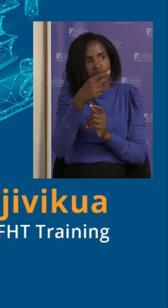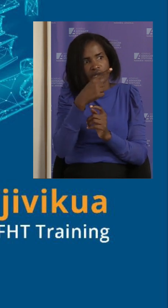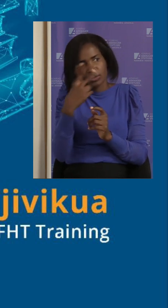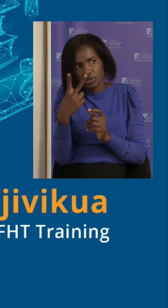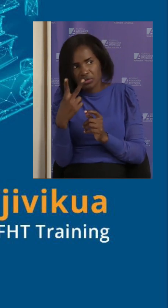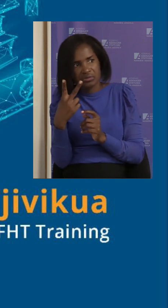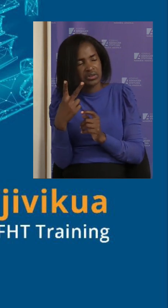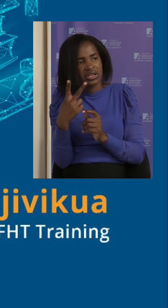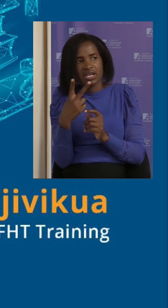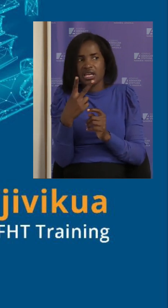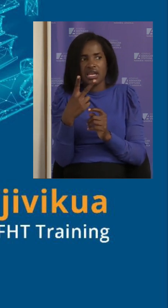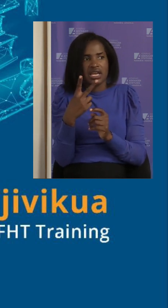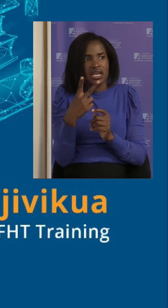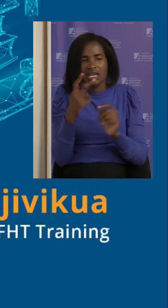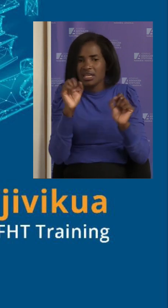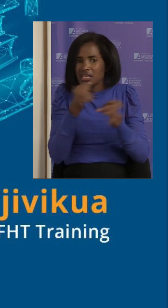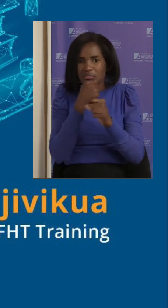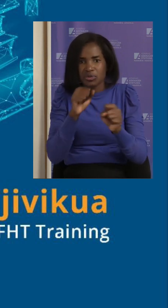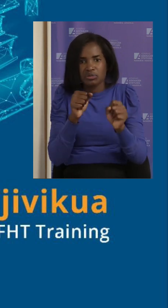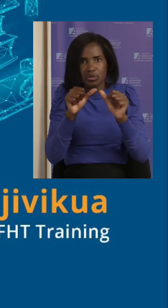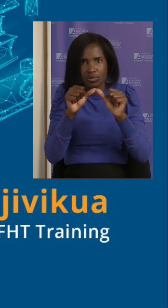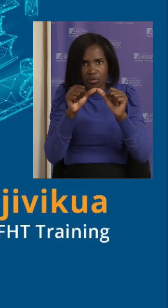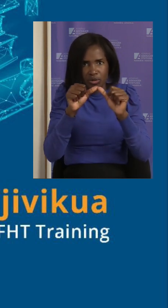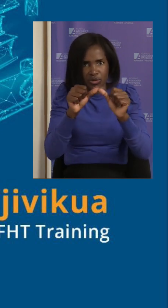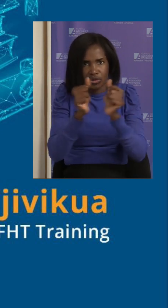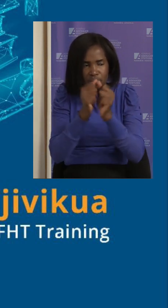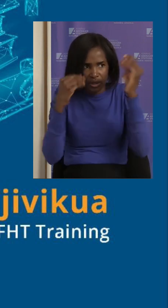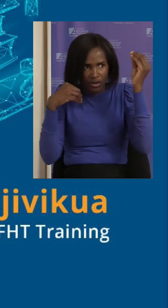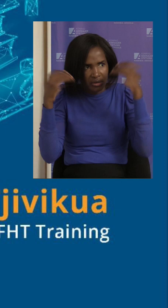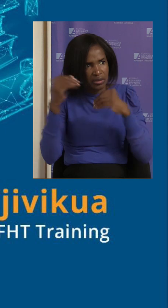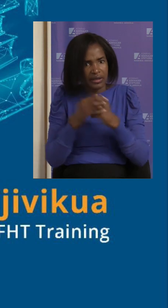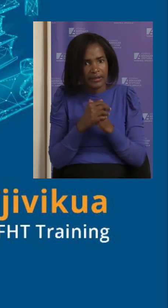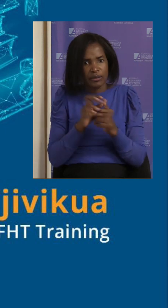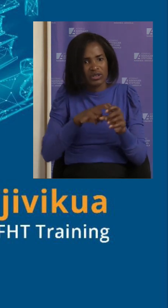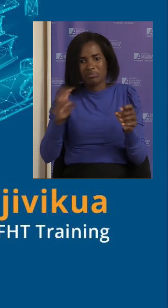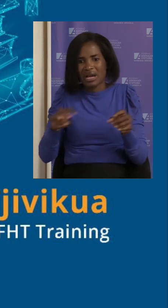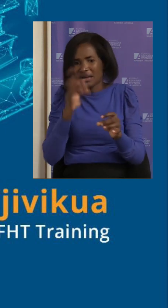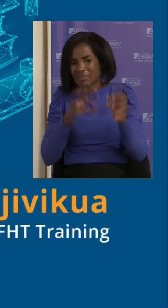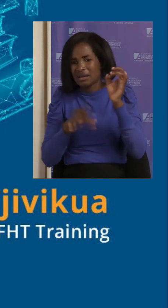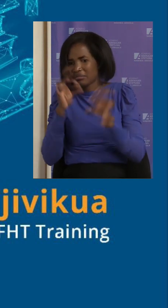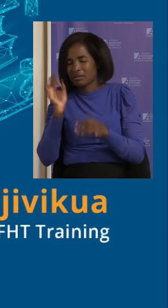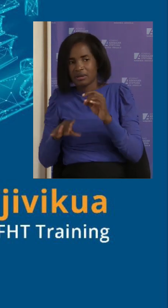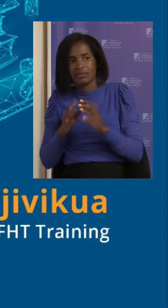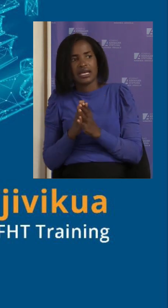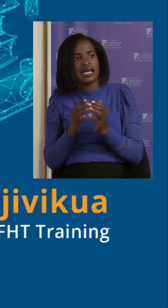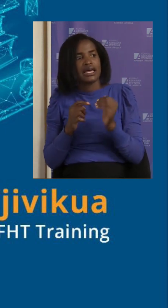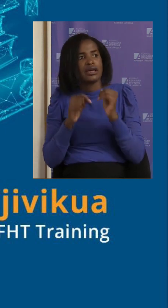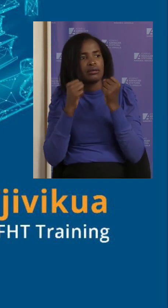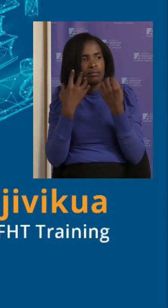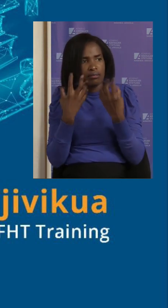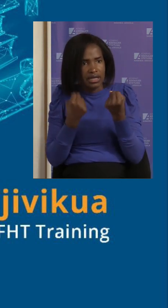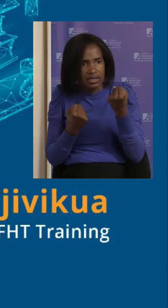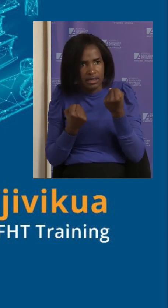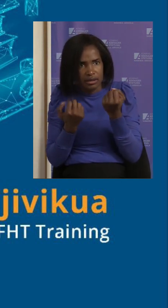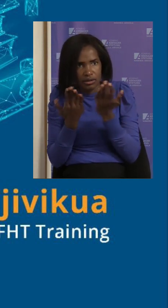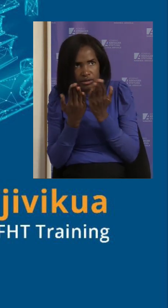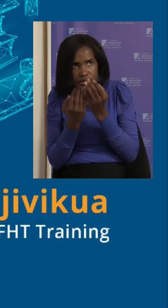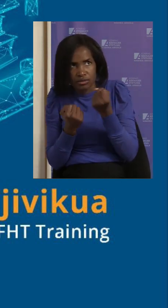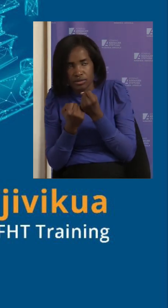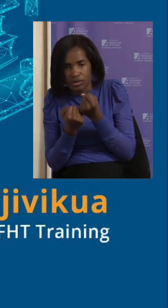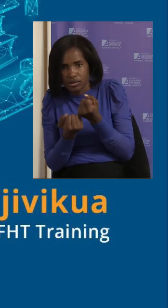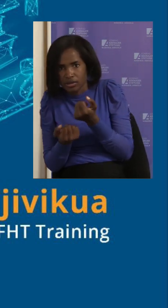little prospects of moving to tertiary education for their further studies. A national academic support system for all schools that